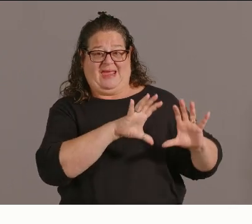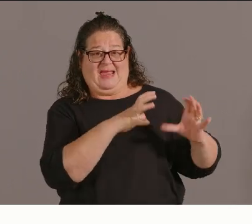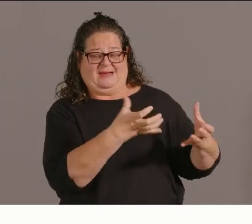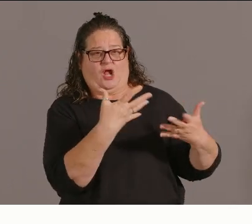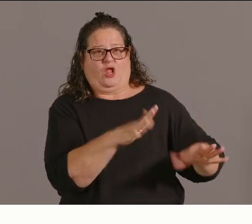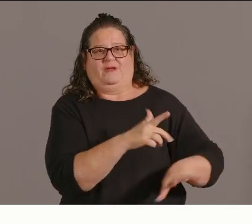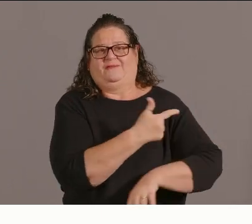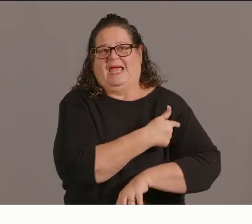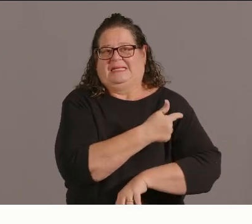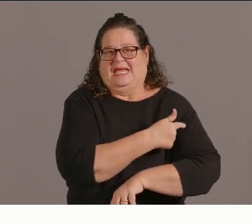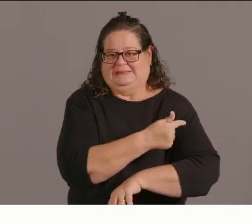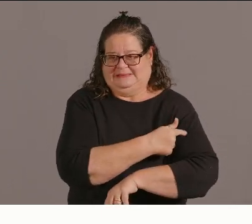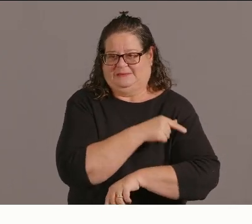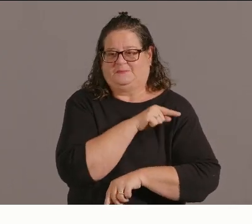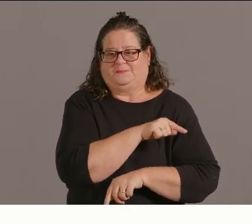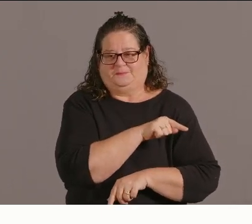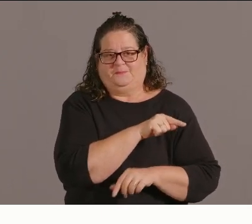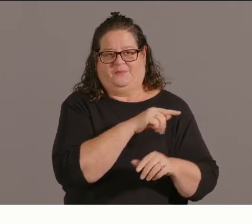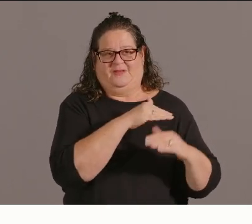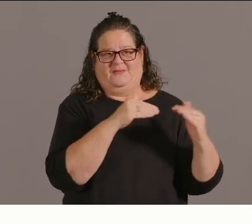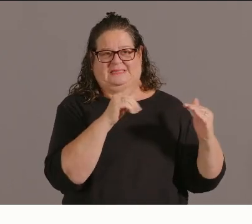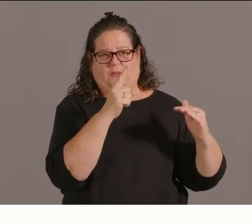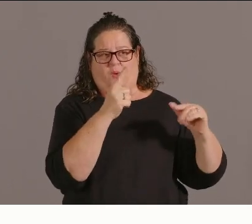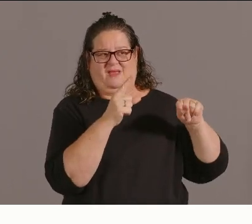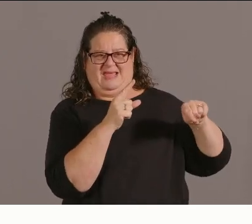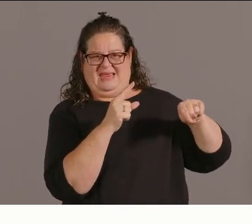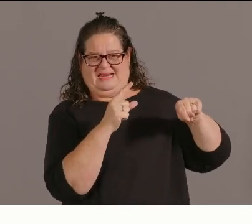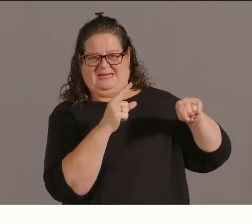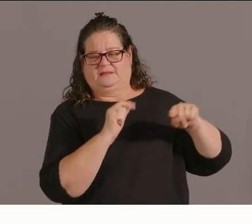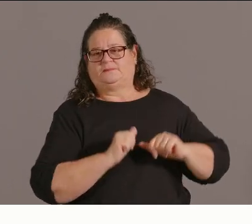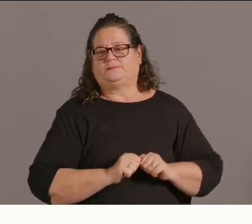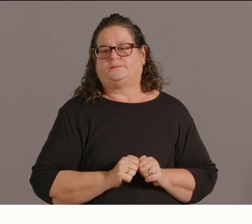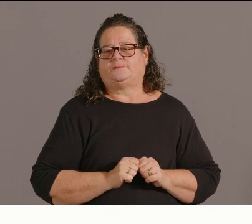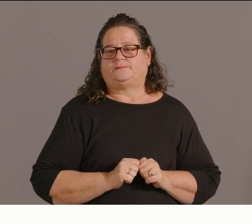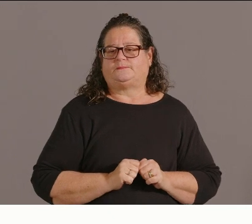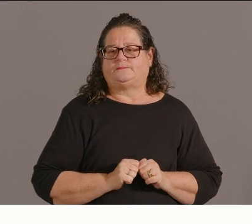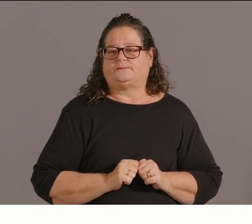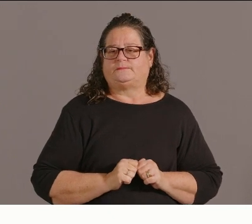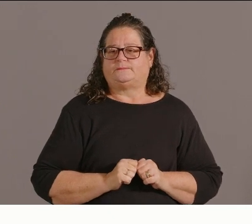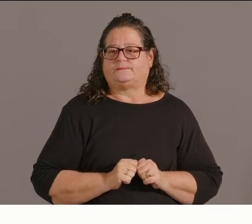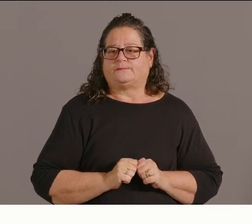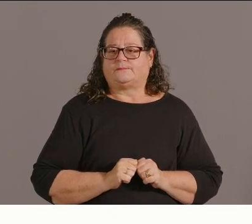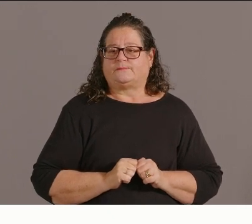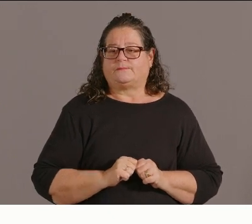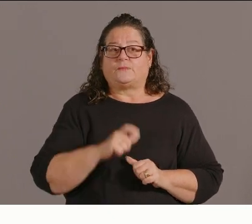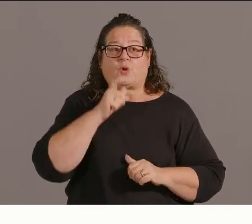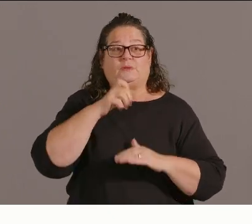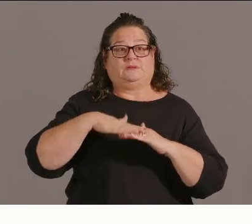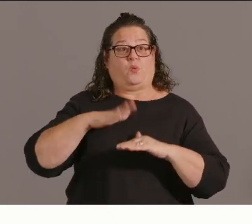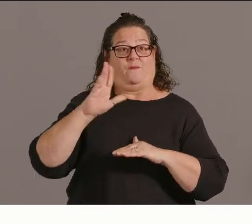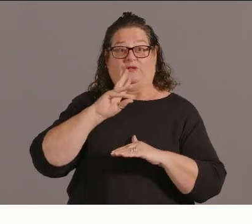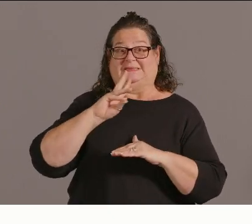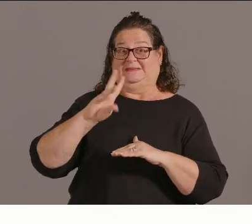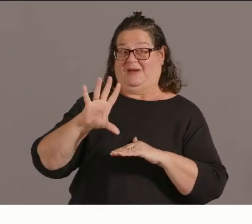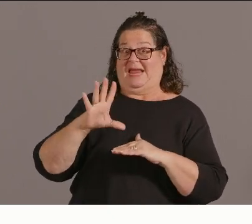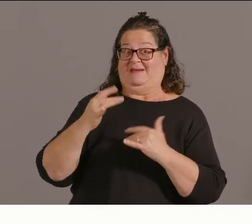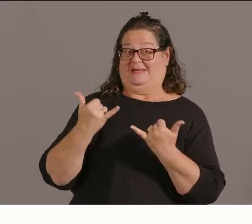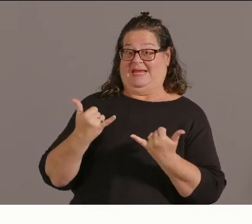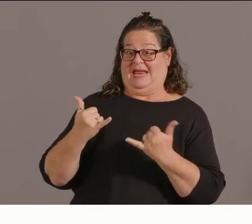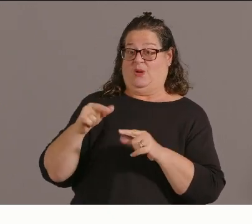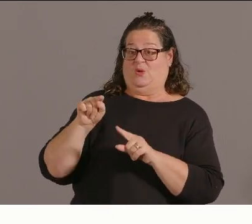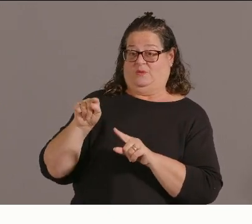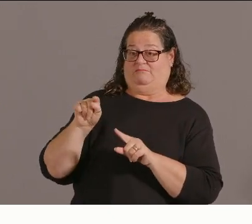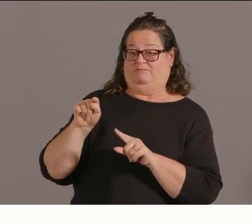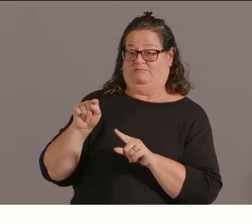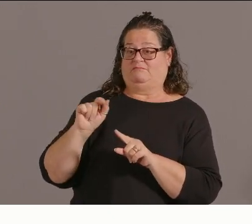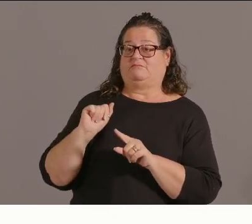least 1 dose. And looking at those that are 65 and older, you can see that we continue